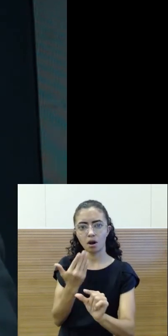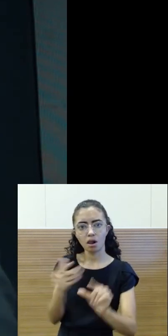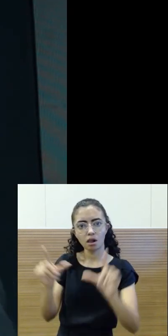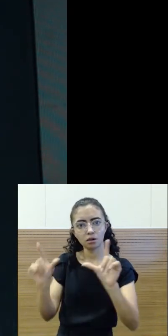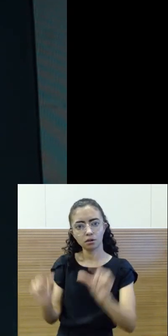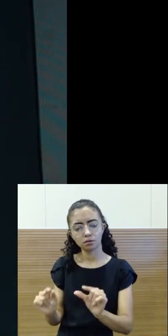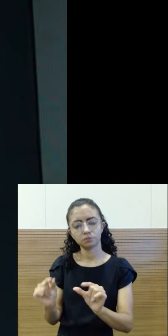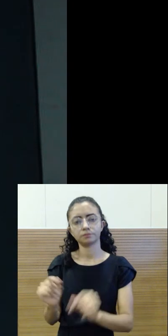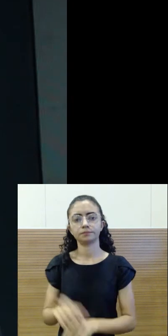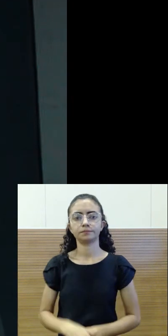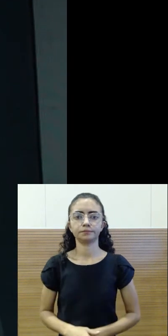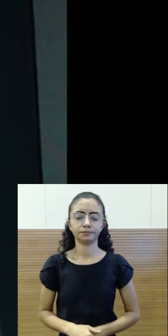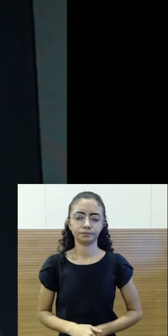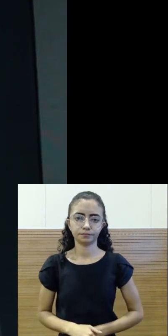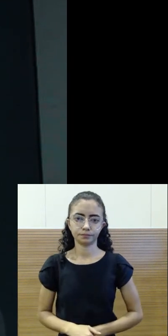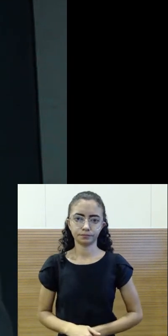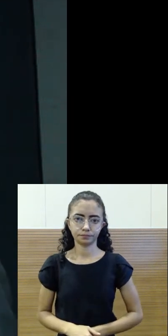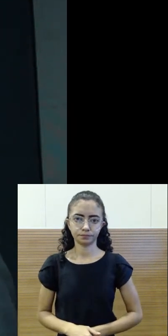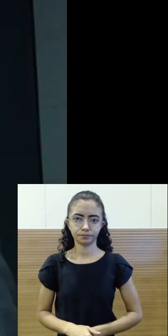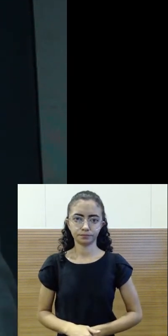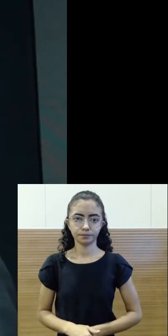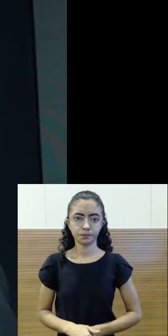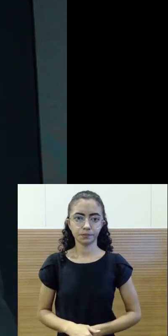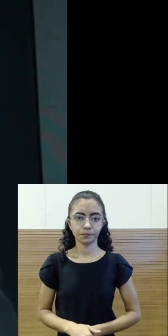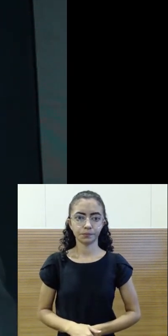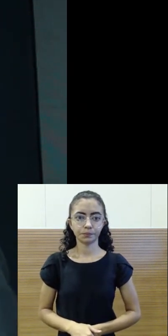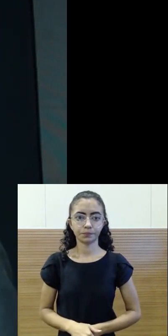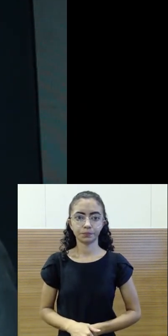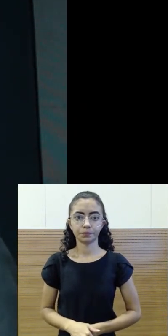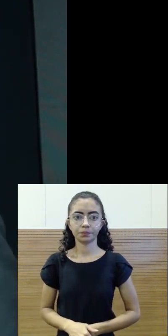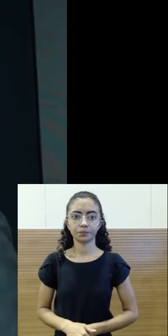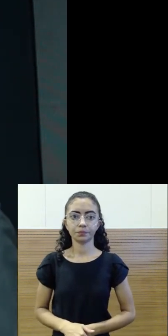consumption. Dr. Fabio, you have the floor.